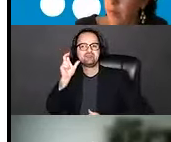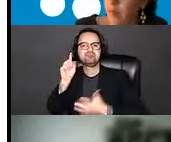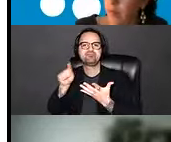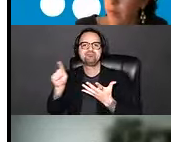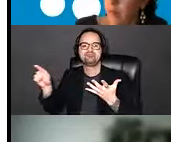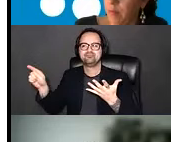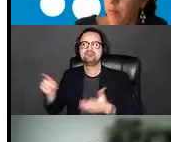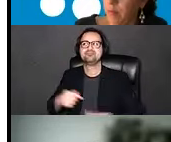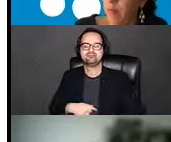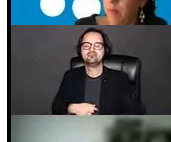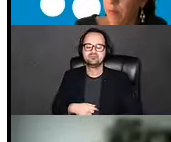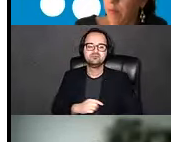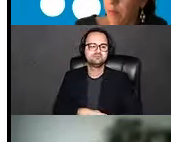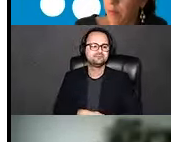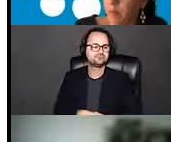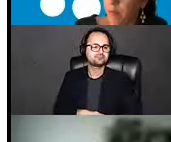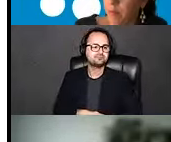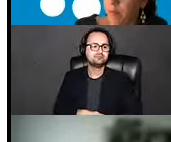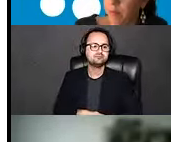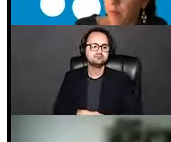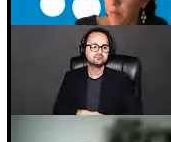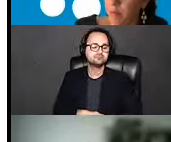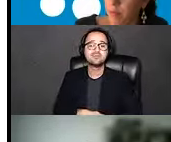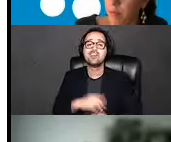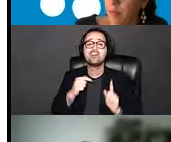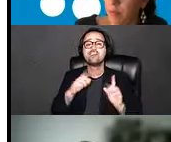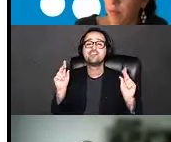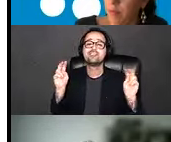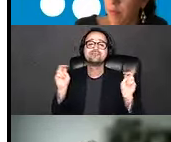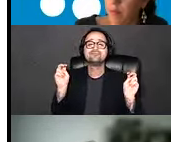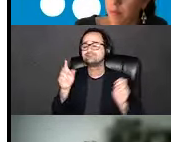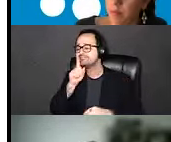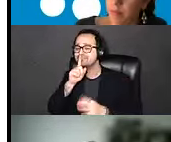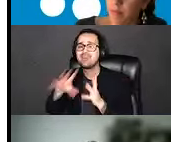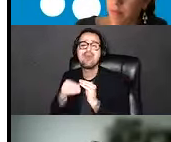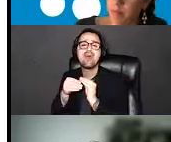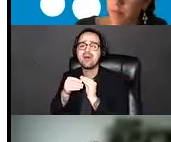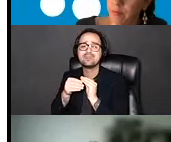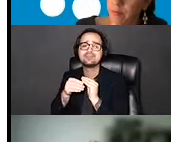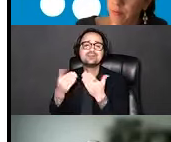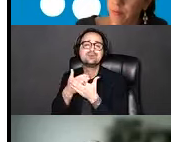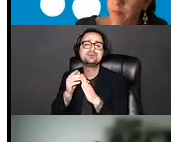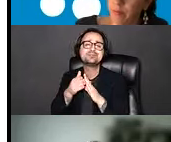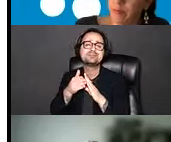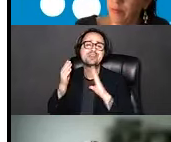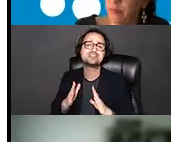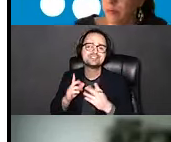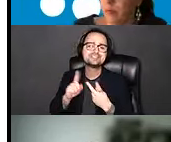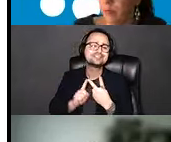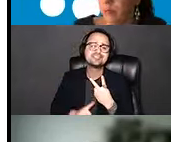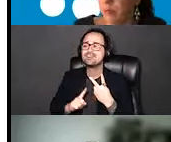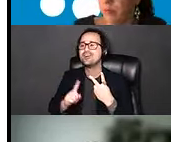been doing around the country. So they want to say, don't add additional infant mental health specialists, for example. Don't add additional